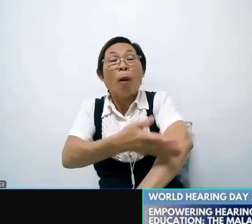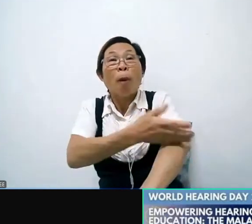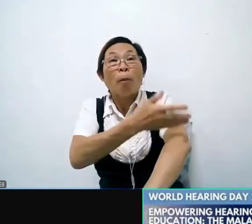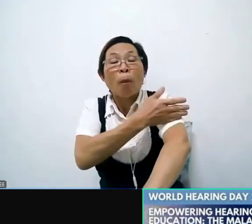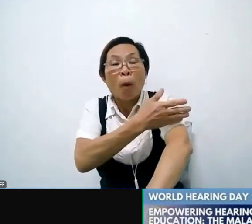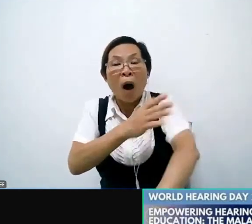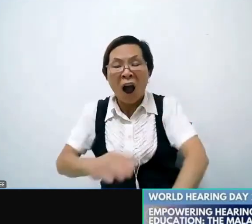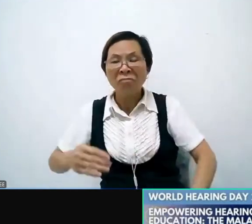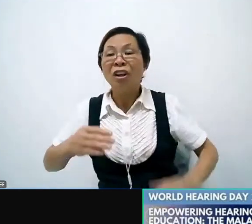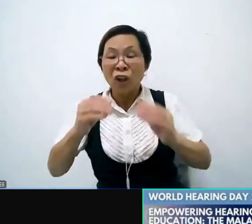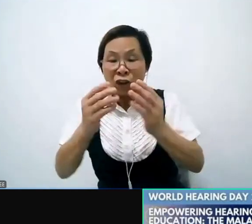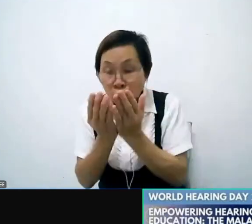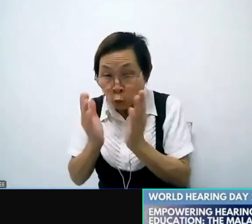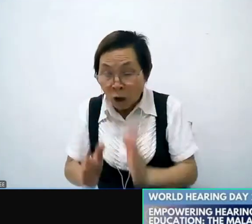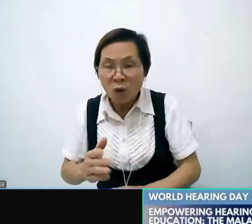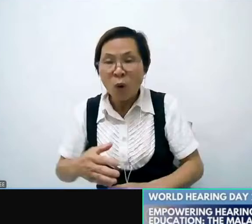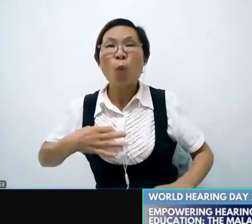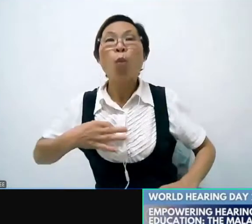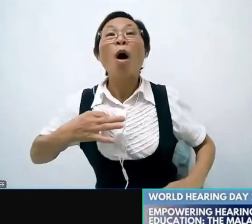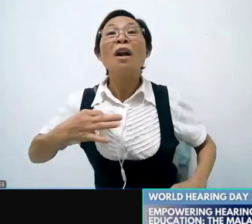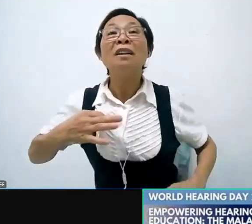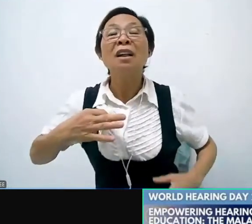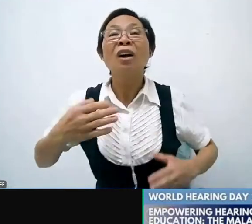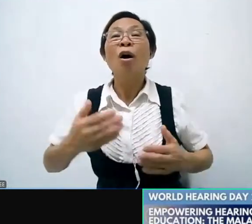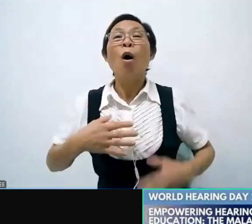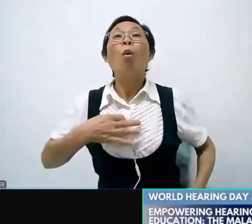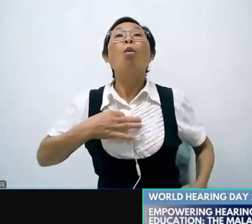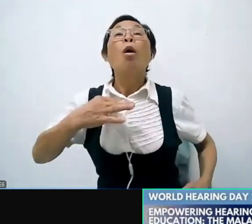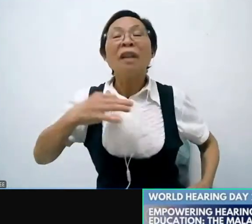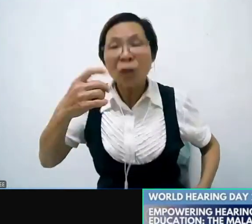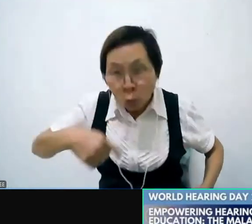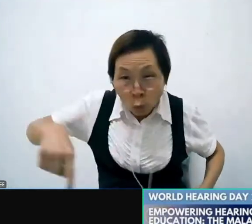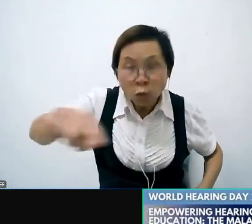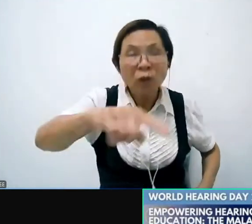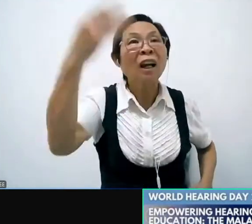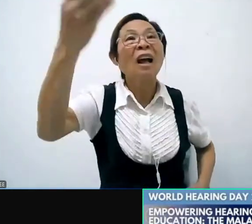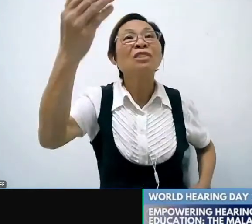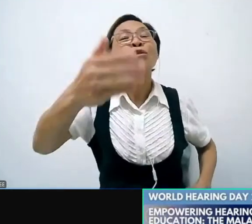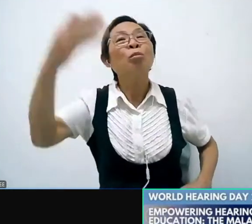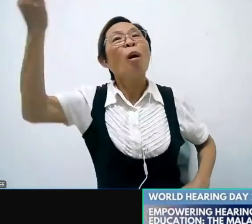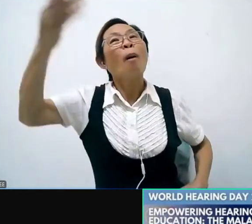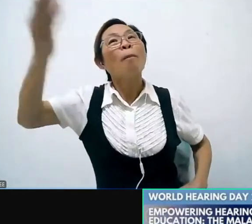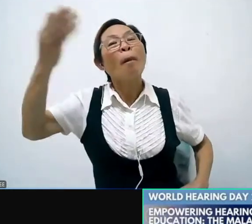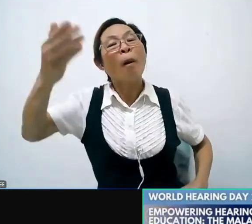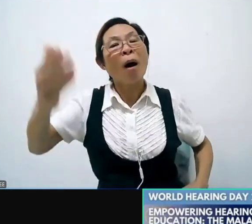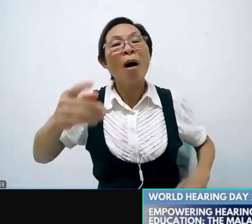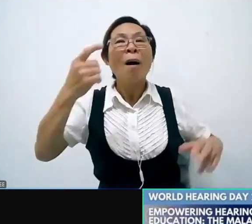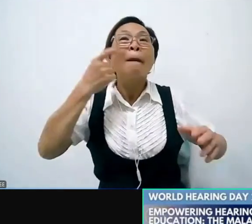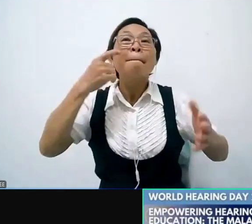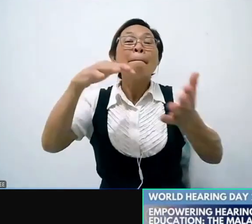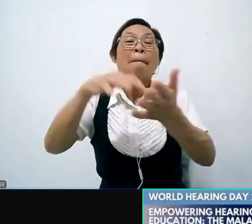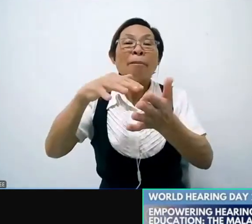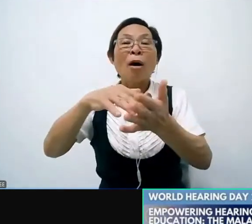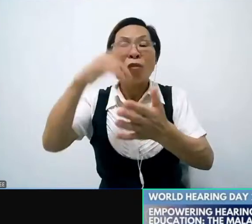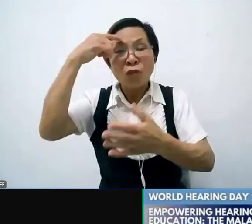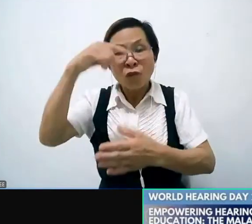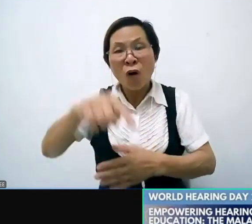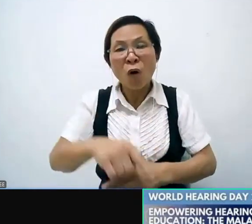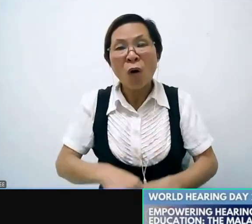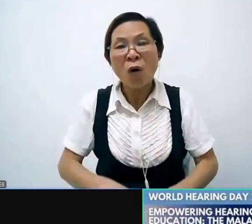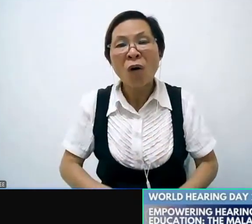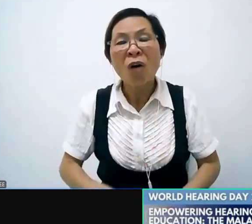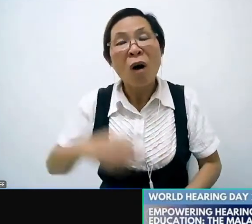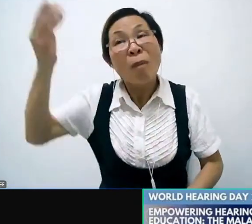volunteered himself to the front of the class to present for the English subject, which is English subject for Malaysian second language. So